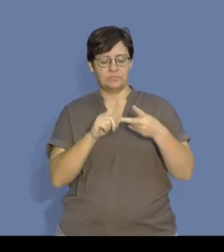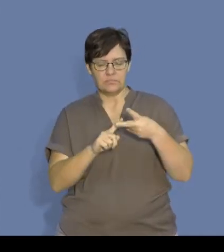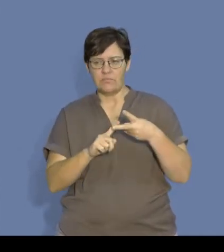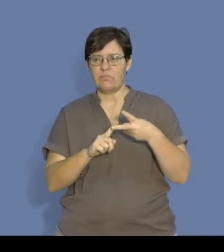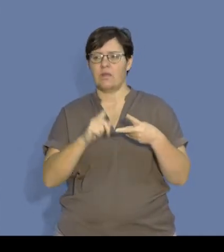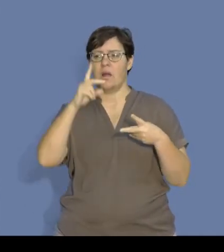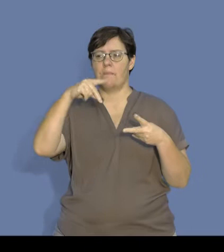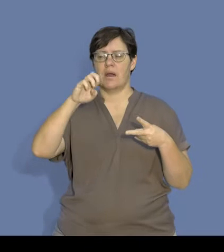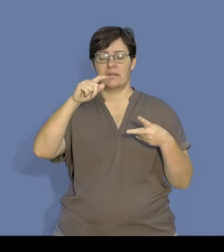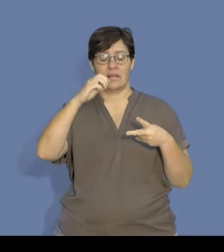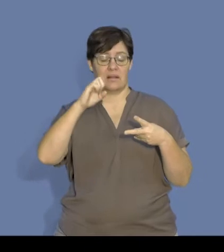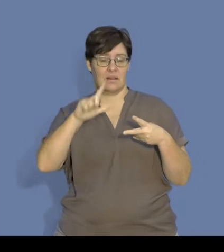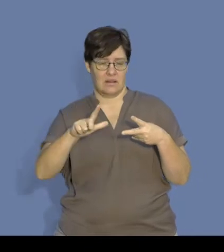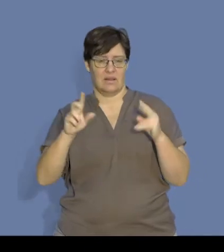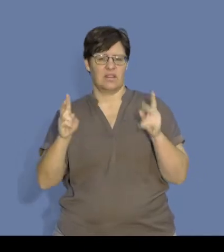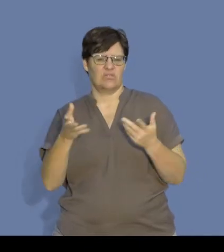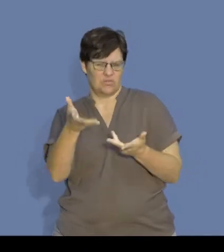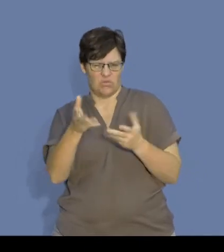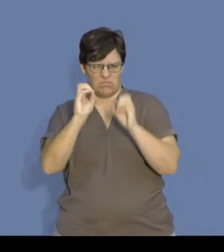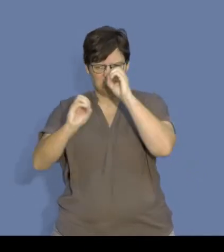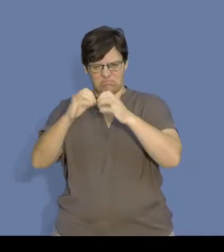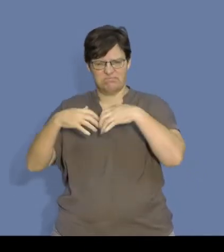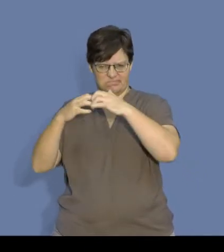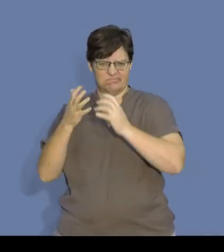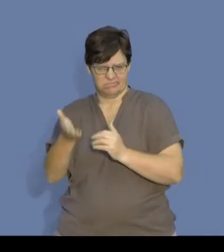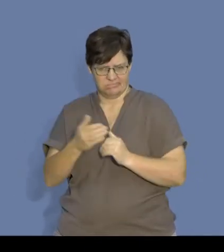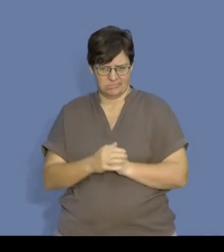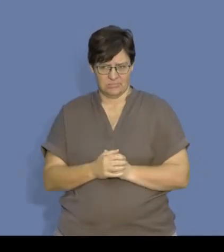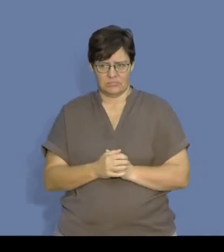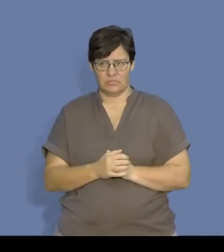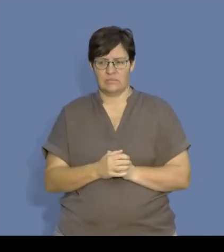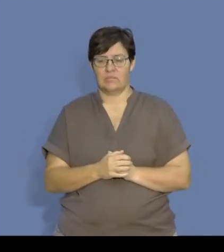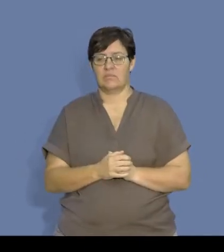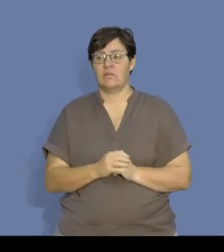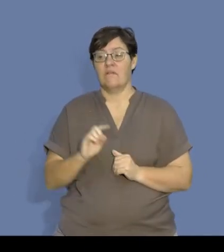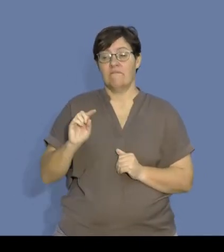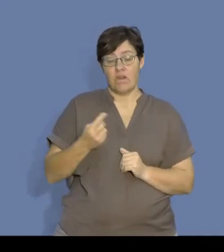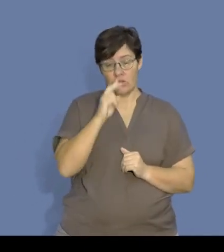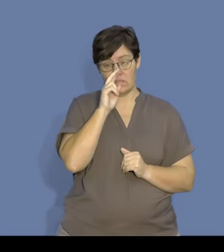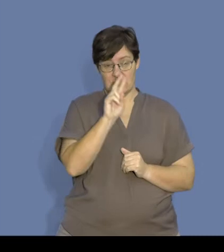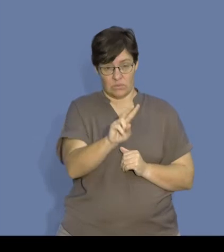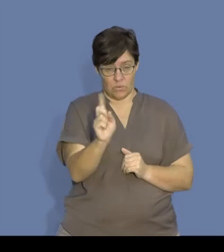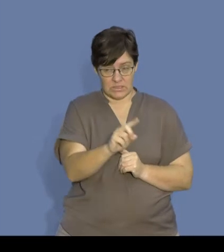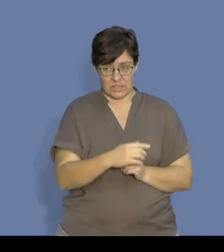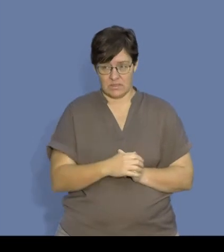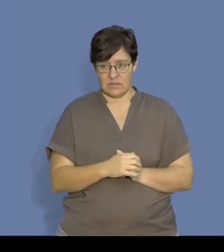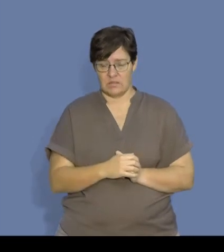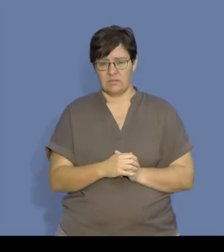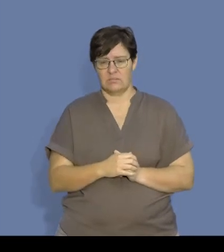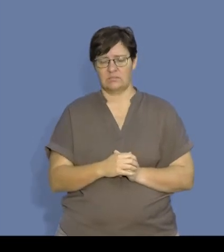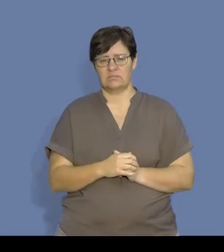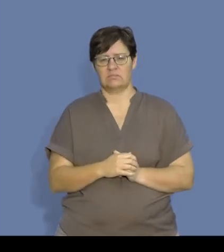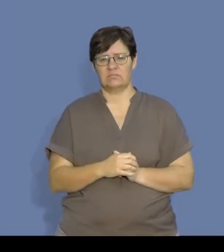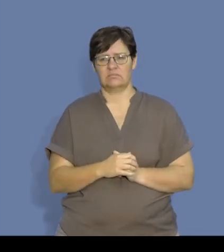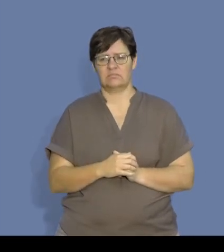also looked at in previous years. So the first thing we need to look at is, what